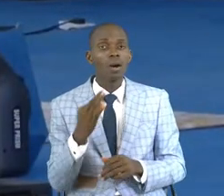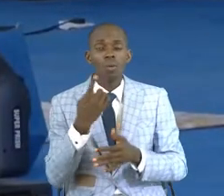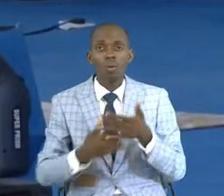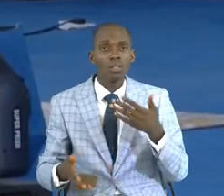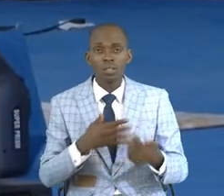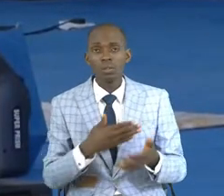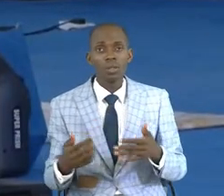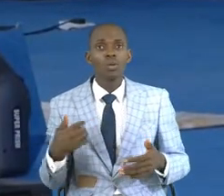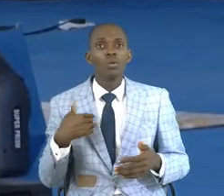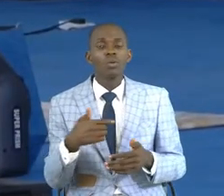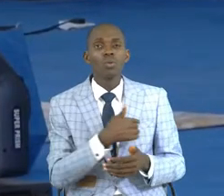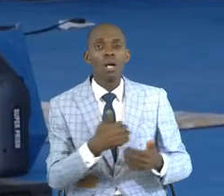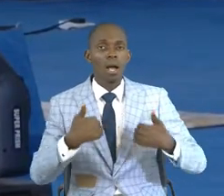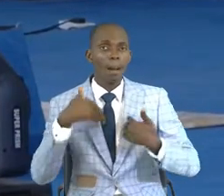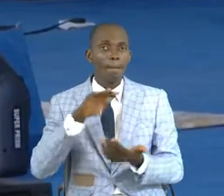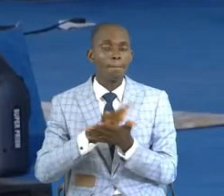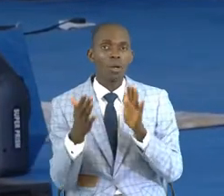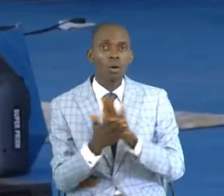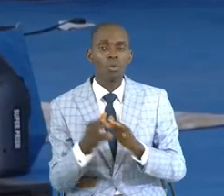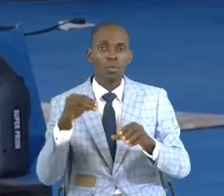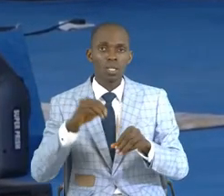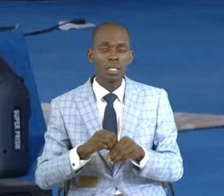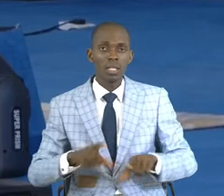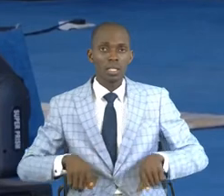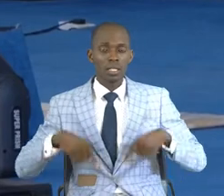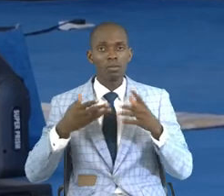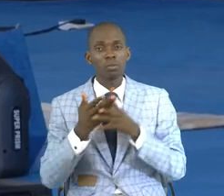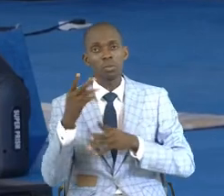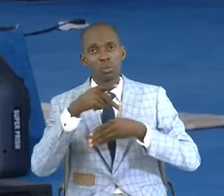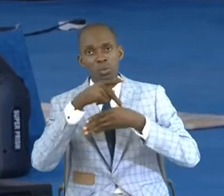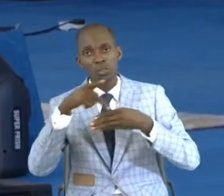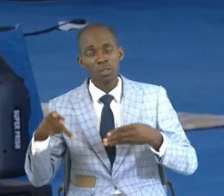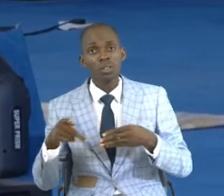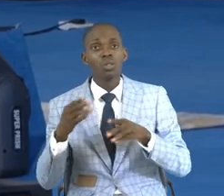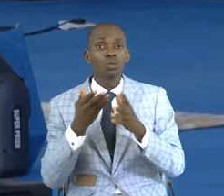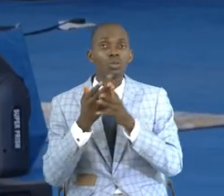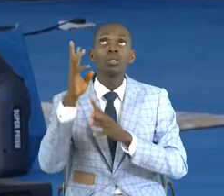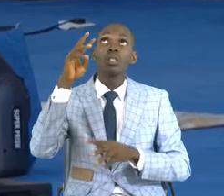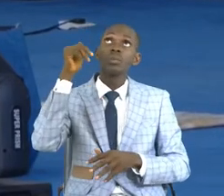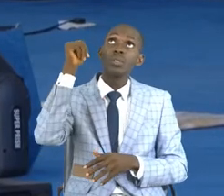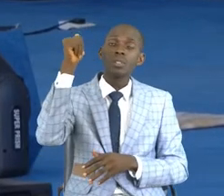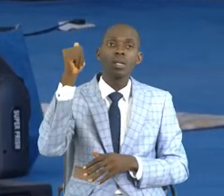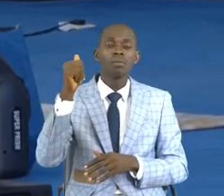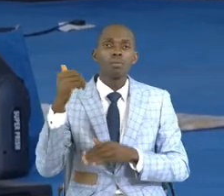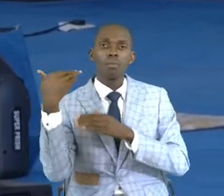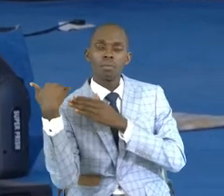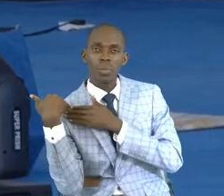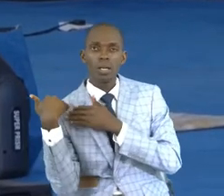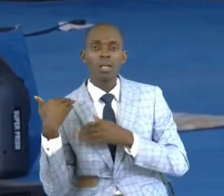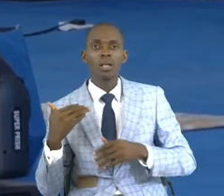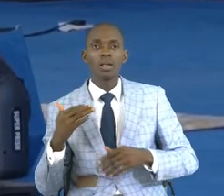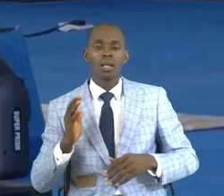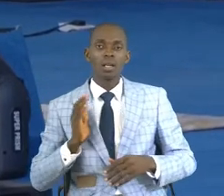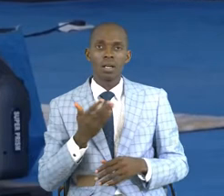in profession, who his own self bear our sins in his own body on